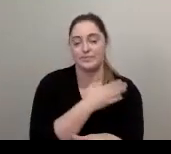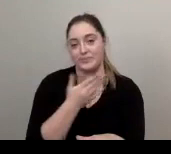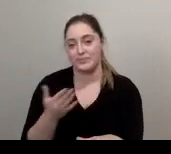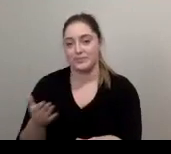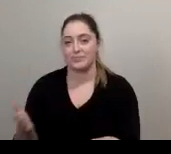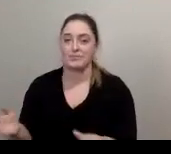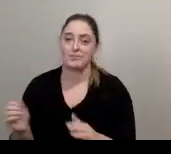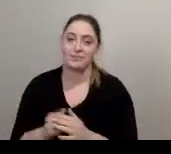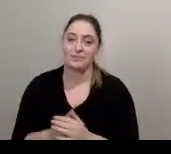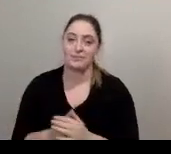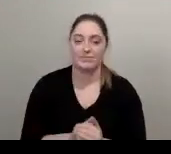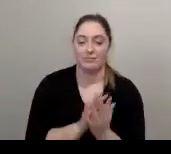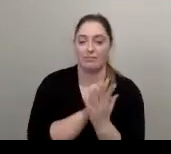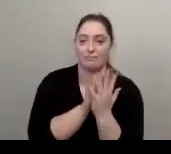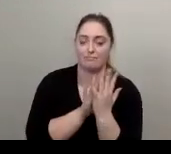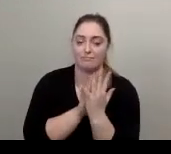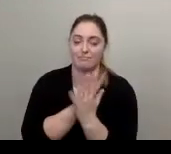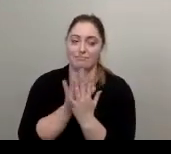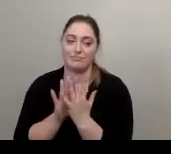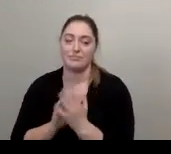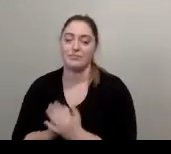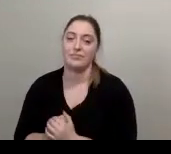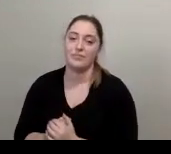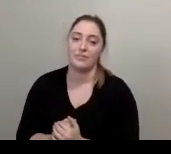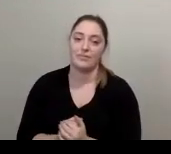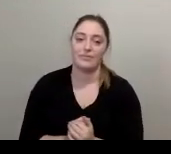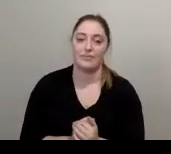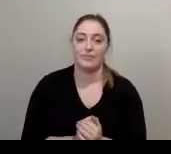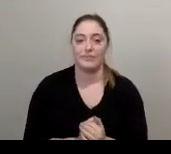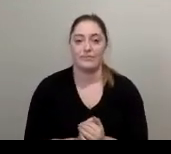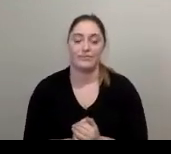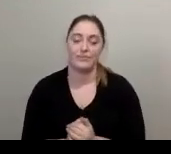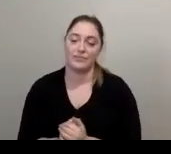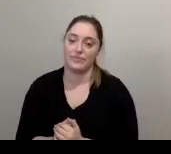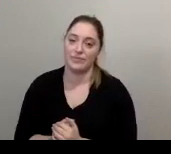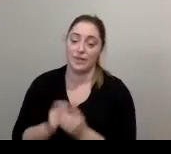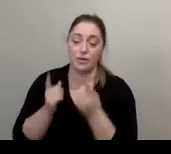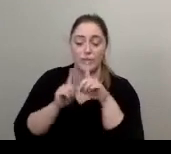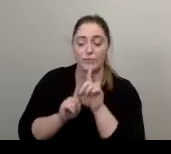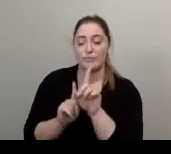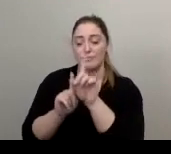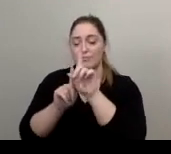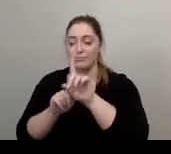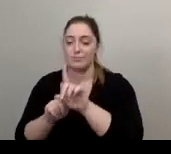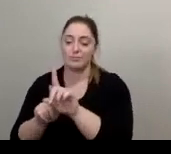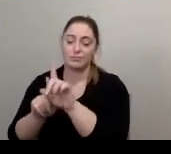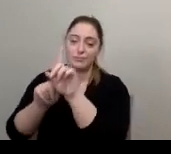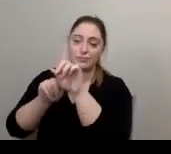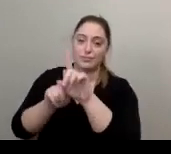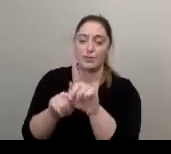legend. Your pace is brisk as you track the shaking